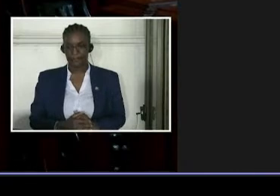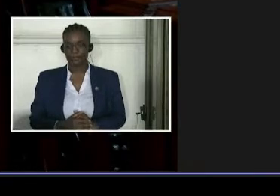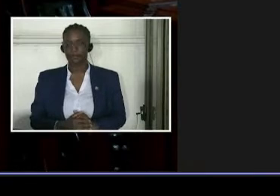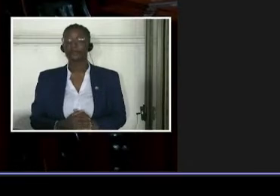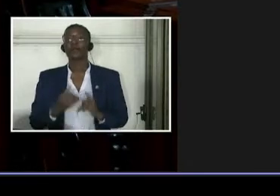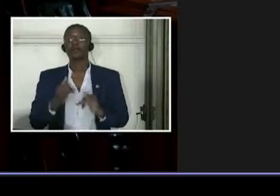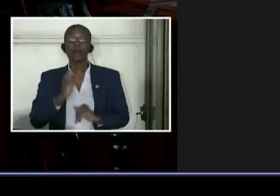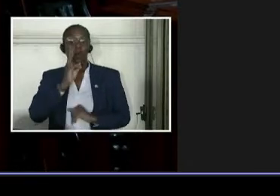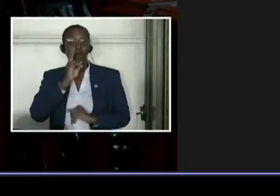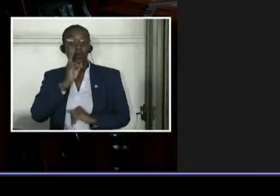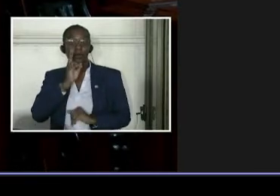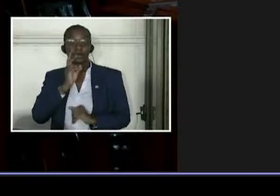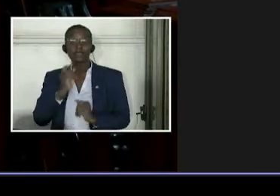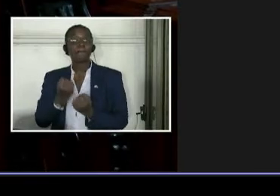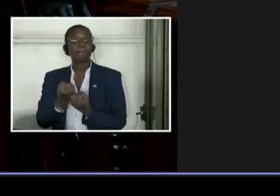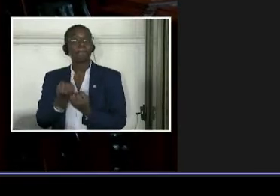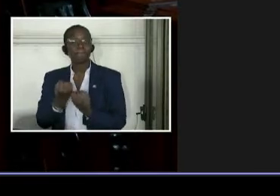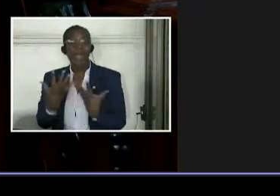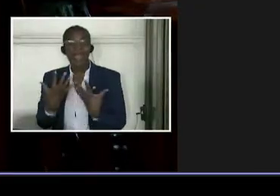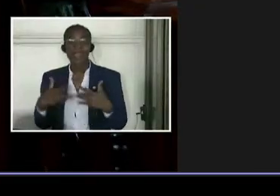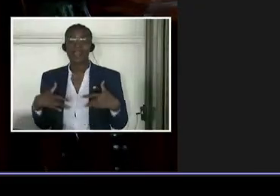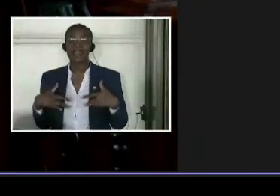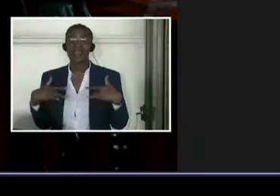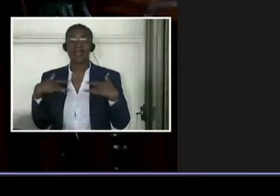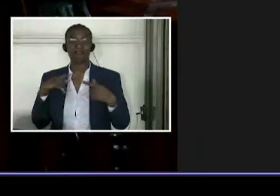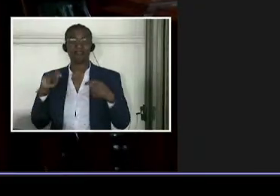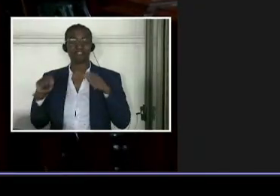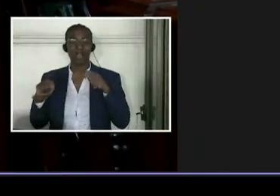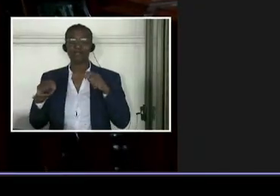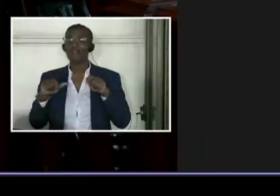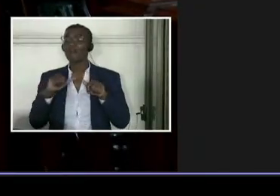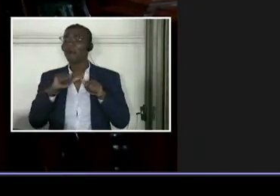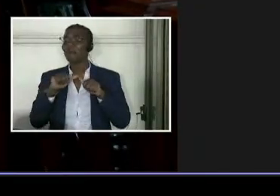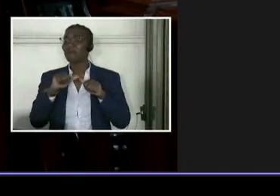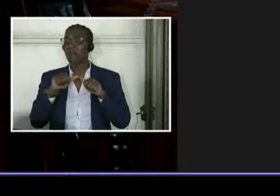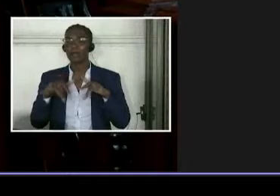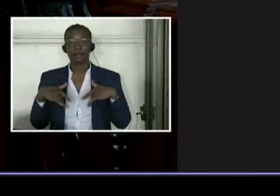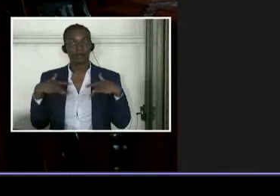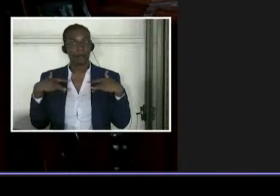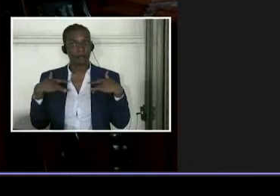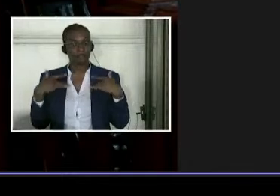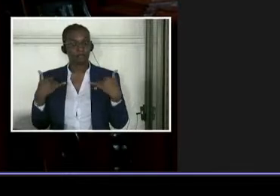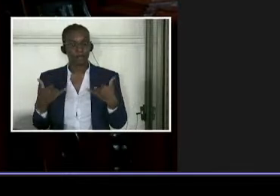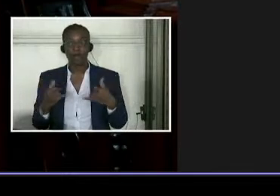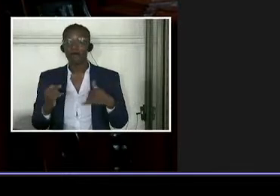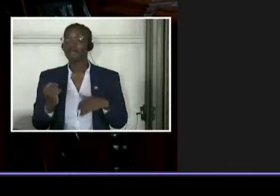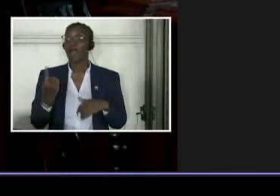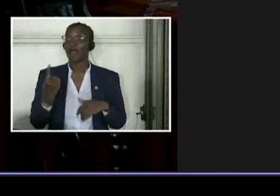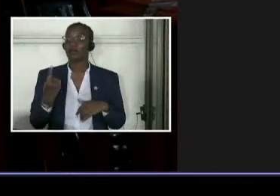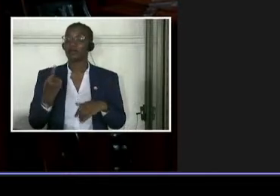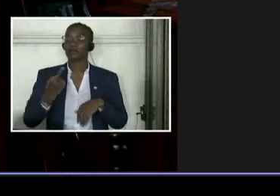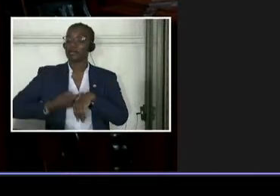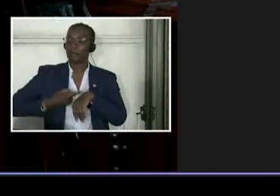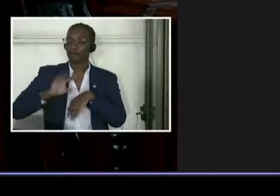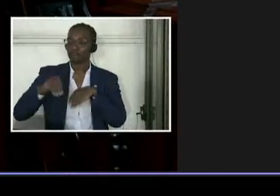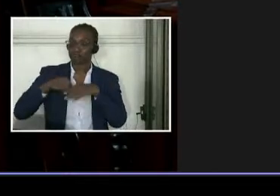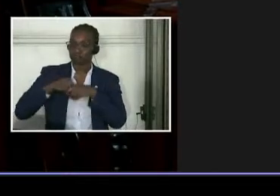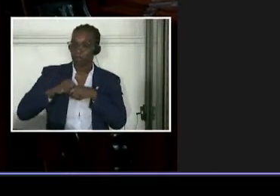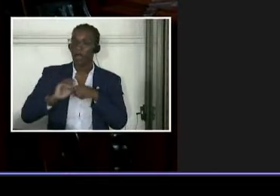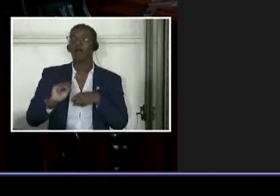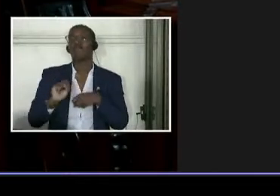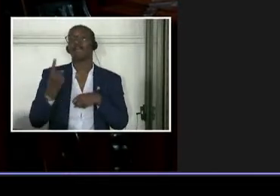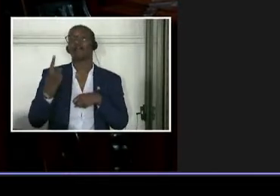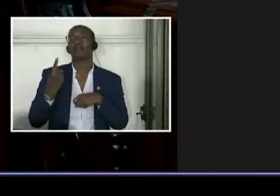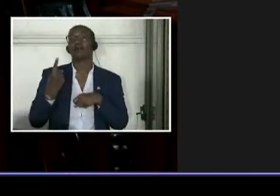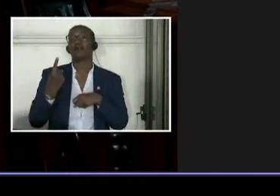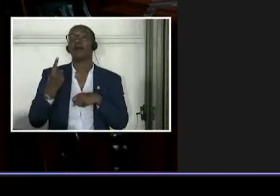We have witnessed many lives change for the better since the very first intervention, a day after our budget speech last